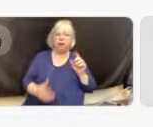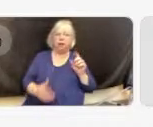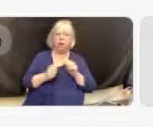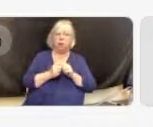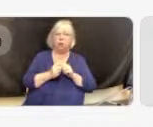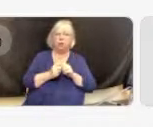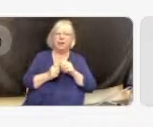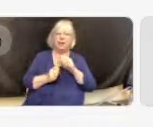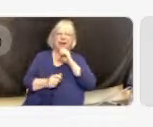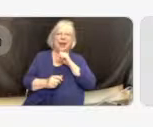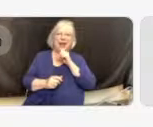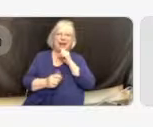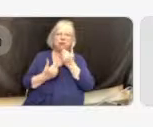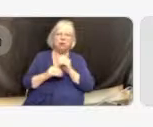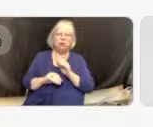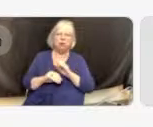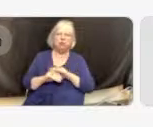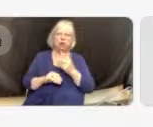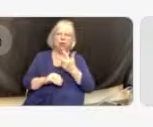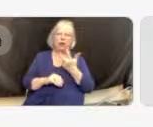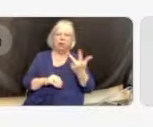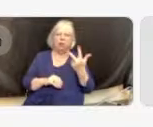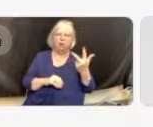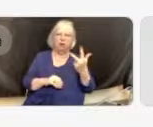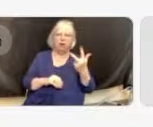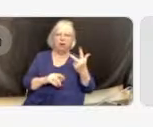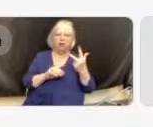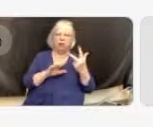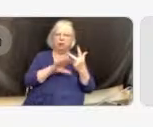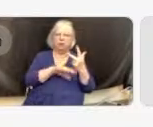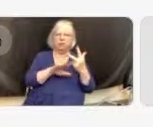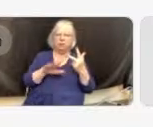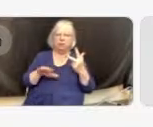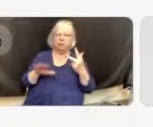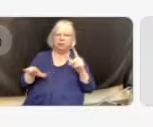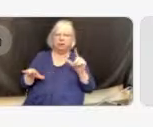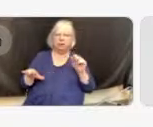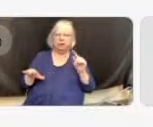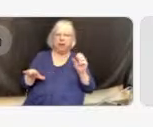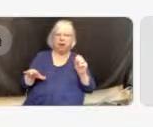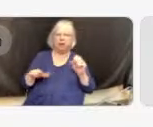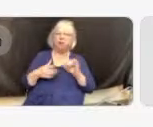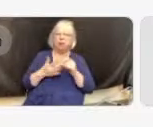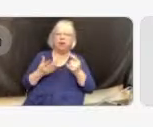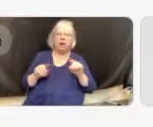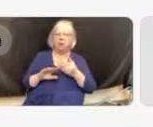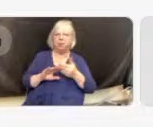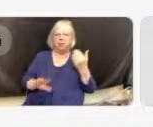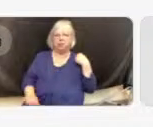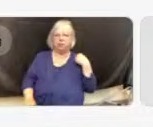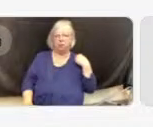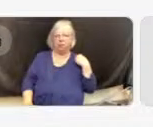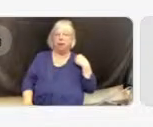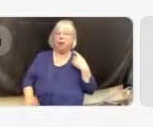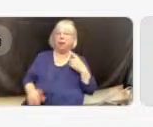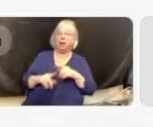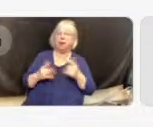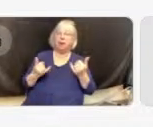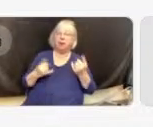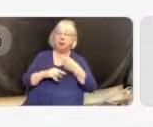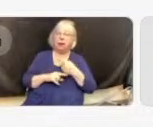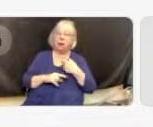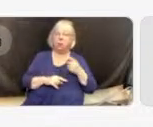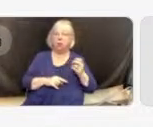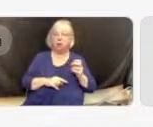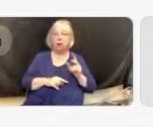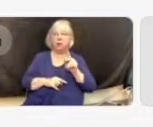age restriction on these 3 lots. So that had already happened previously, and then today we're coming